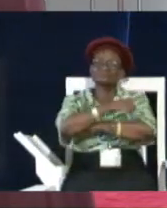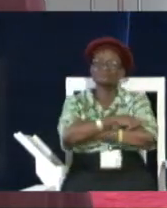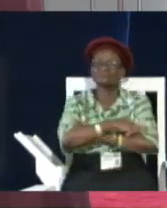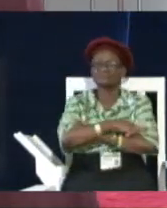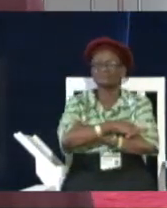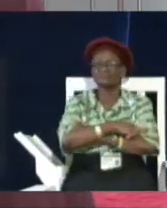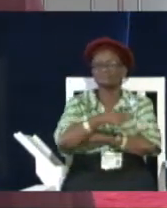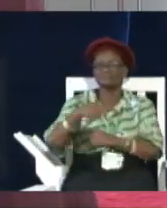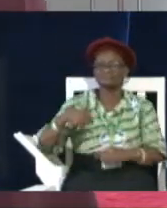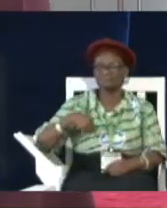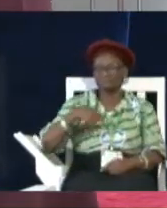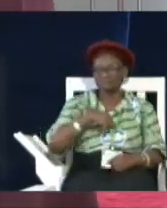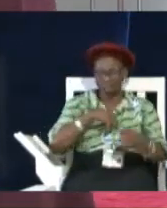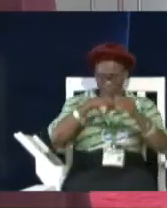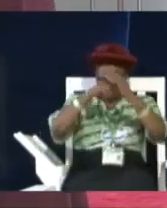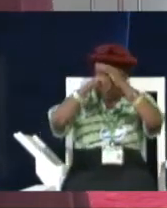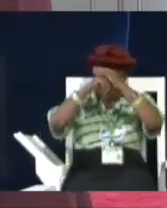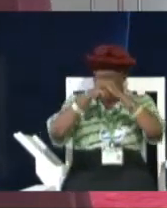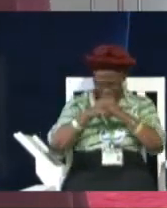we worship you.